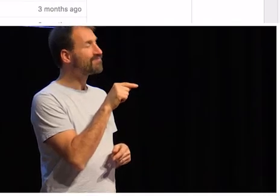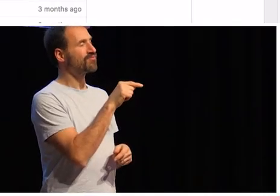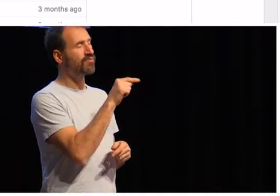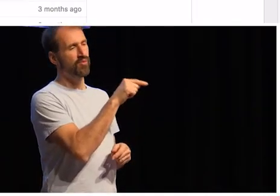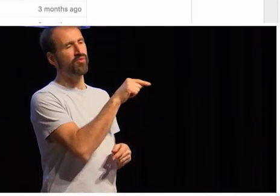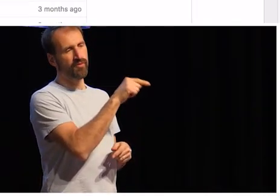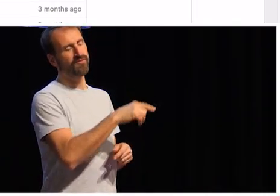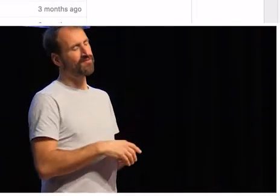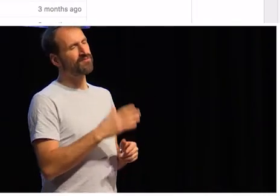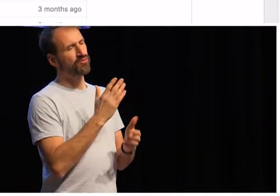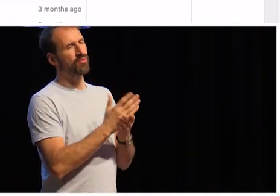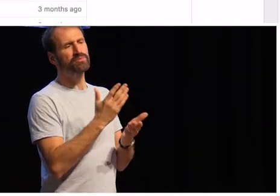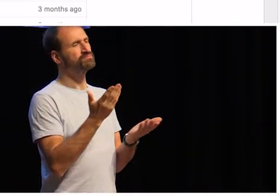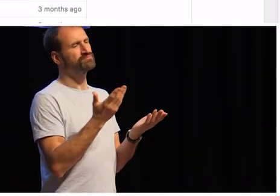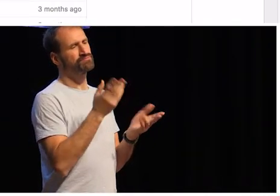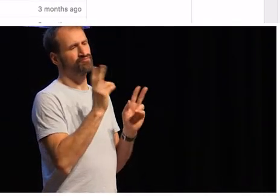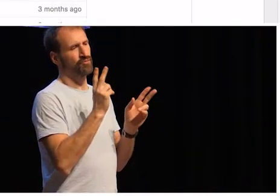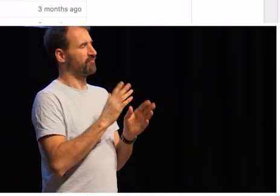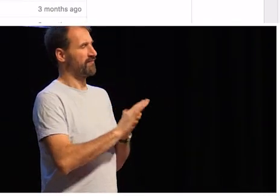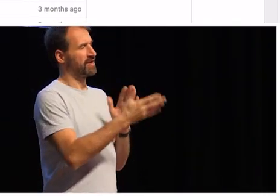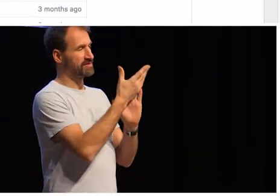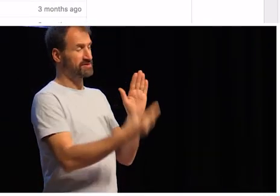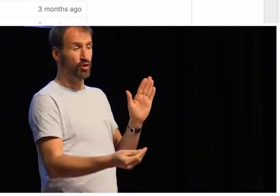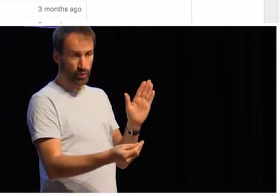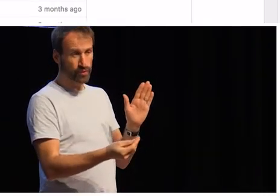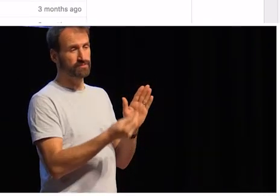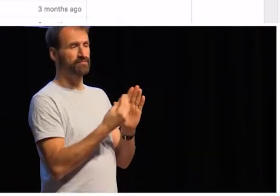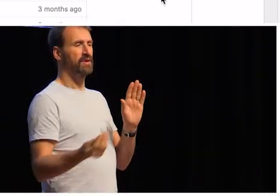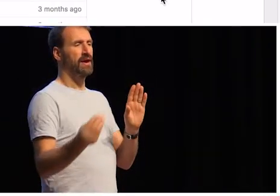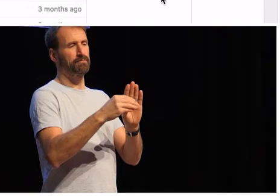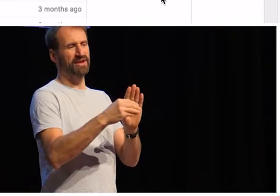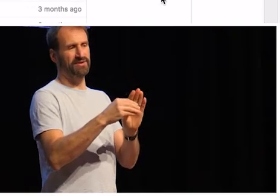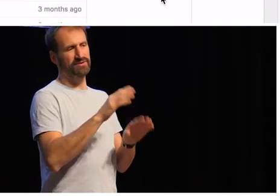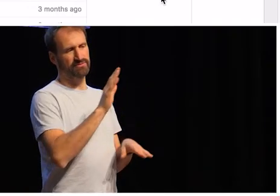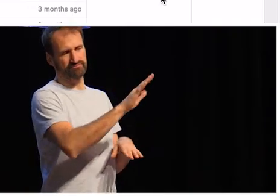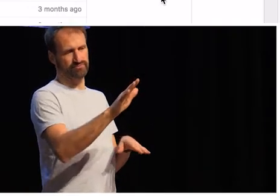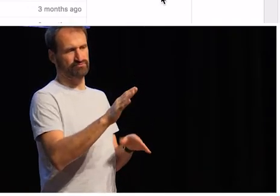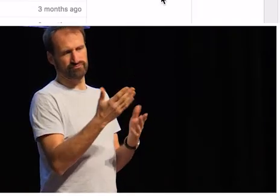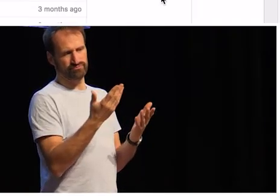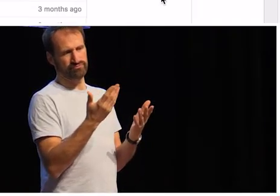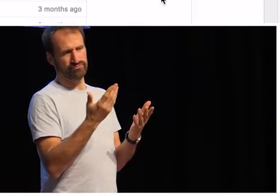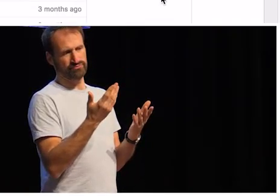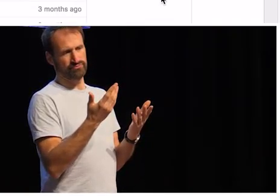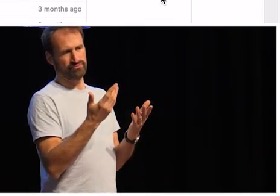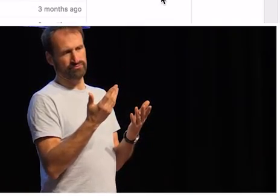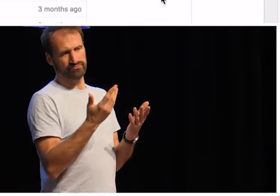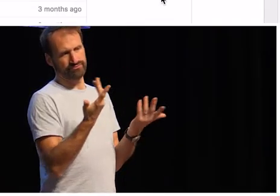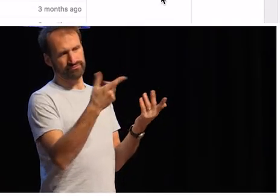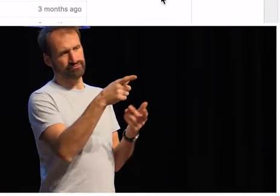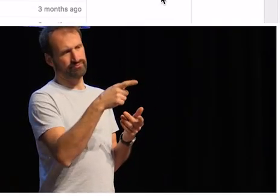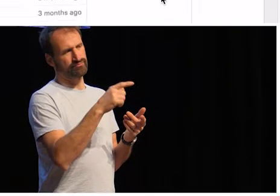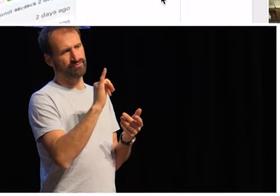would normally will just download it and embedded in the open it in my favorite